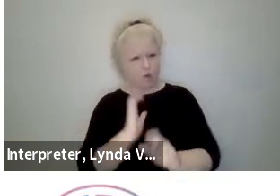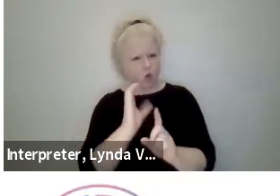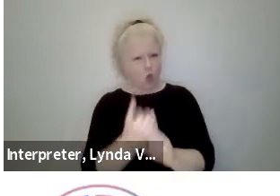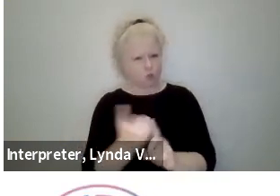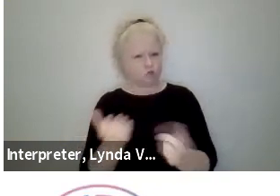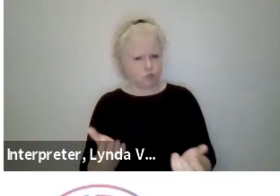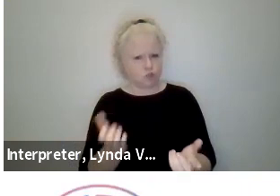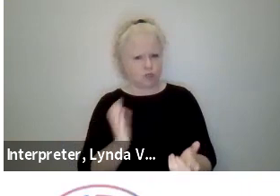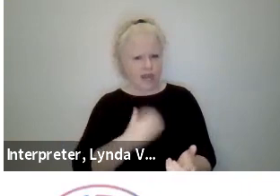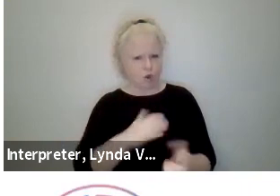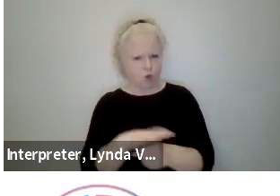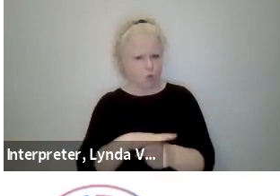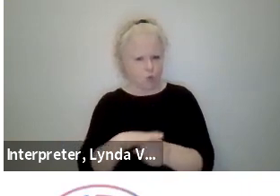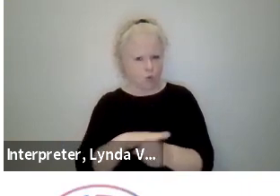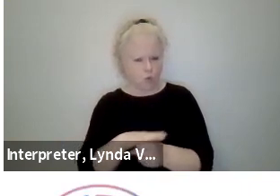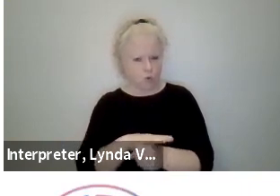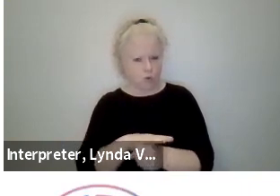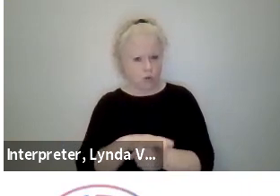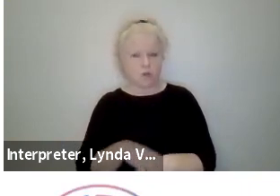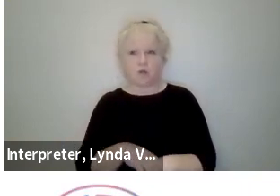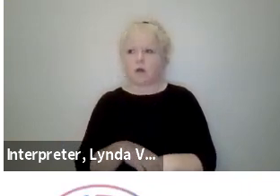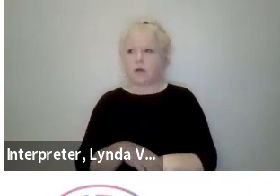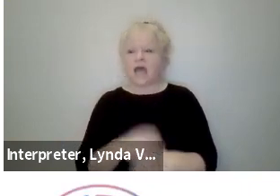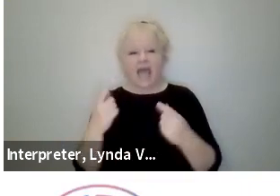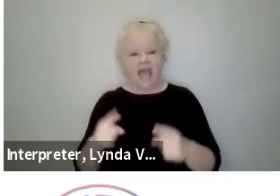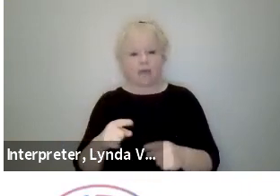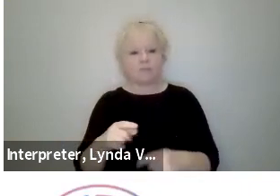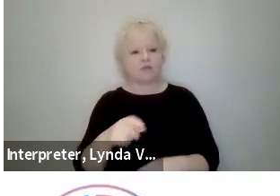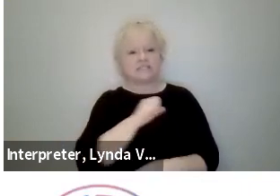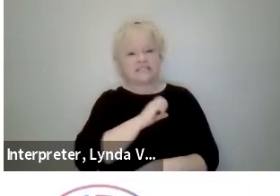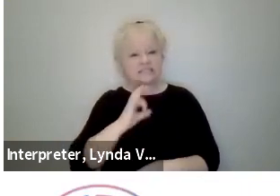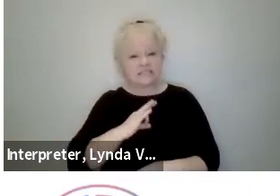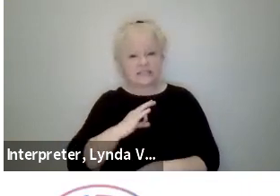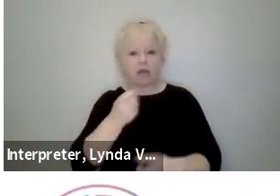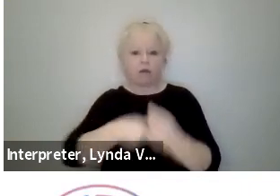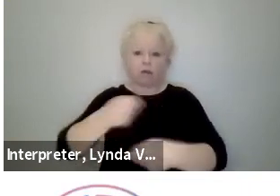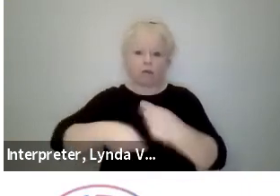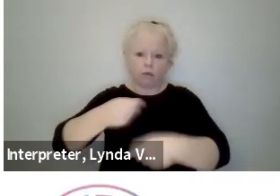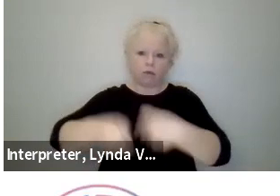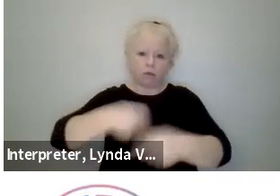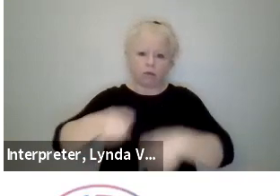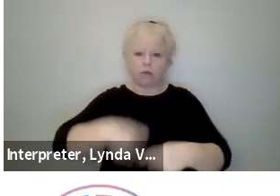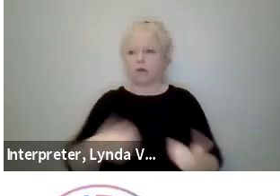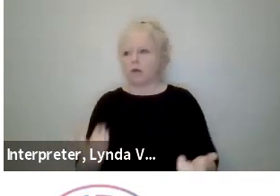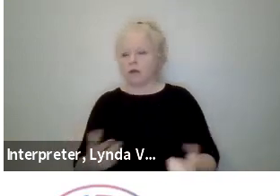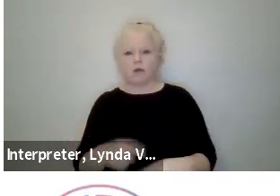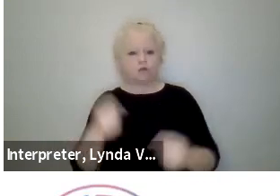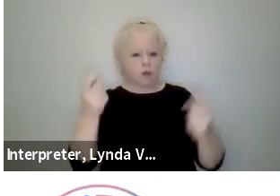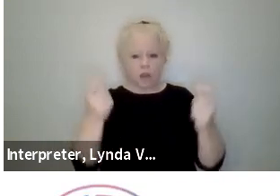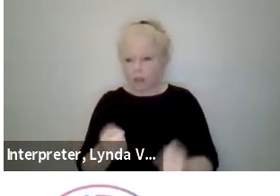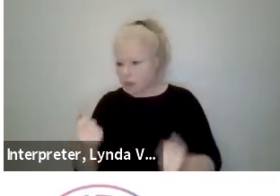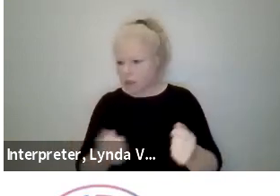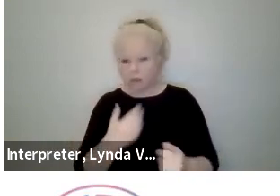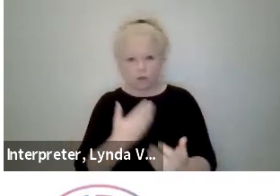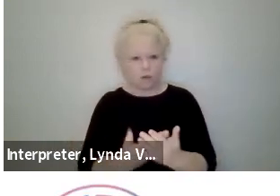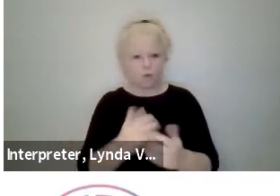going through this period where, you know, we had a revolving door of staff. We were trying to weed out some of the trouble from the past and trying to just